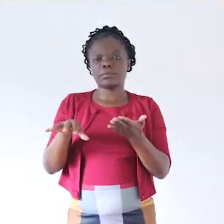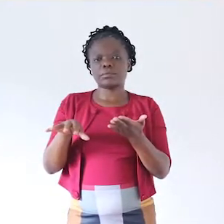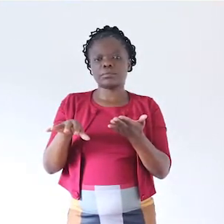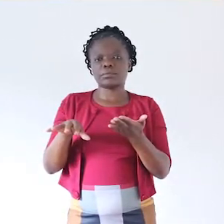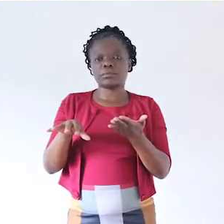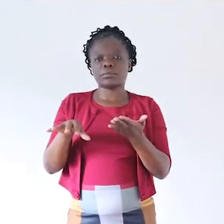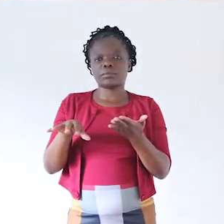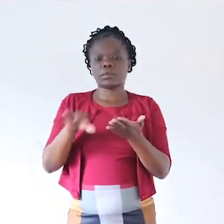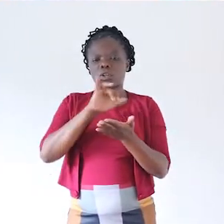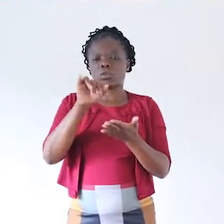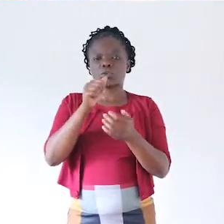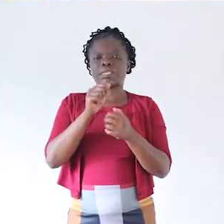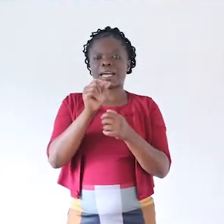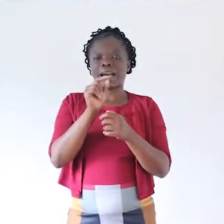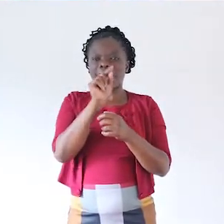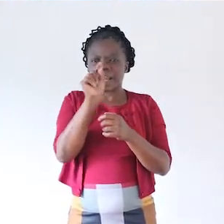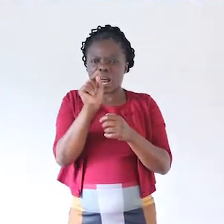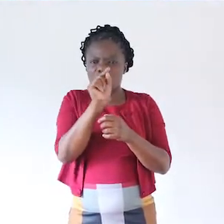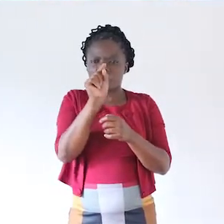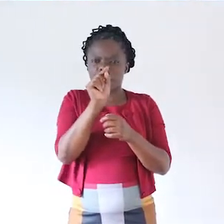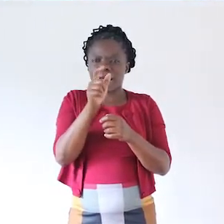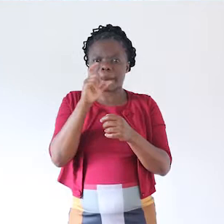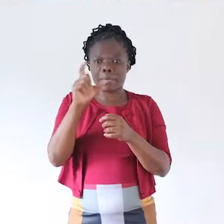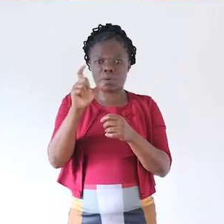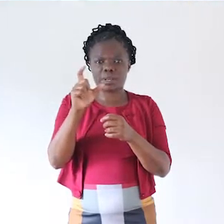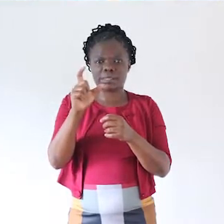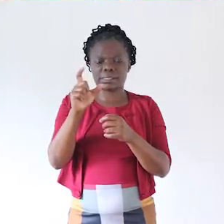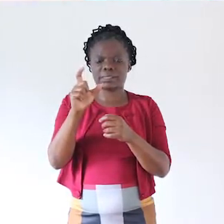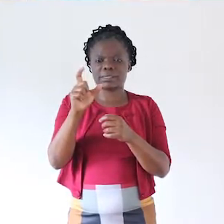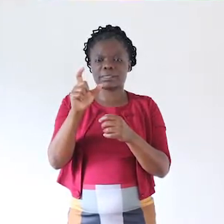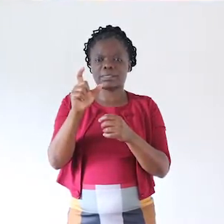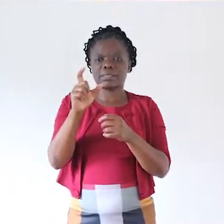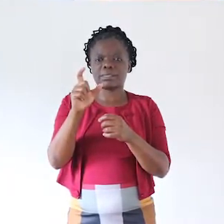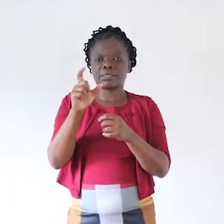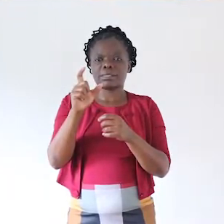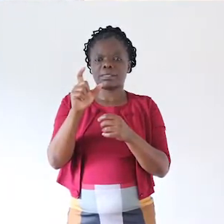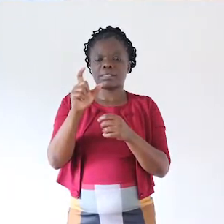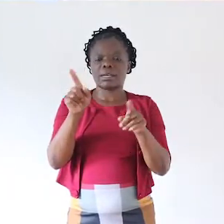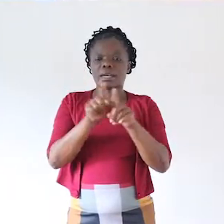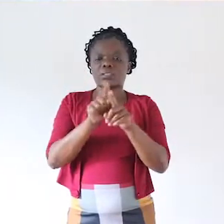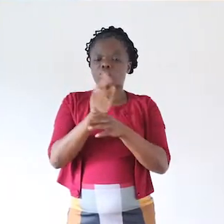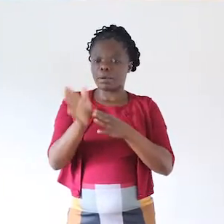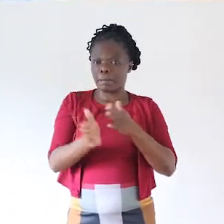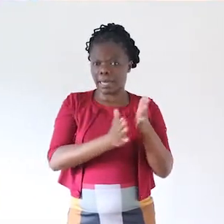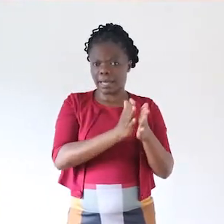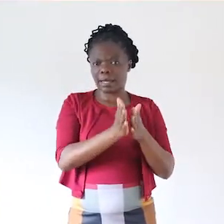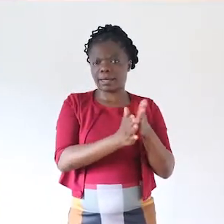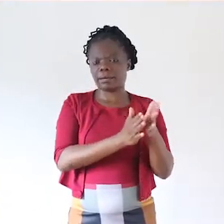Feel the ones that they are round, neat ones. And as we prepare